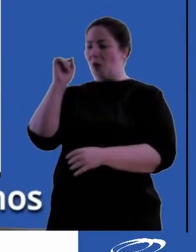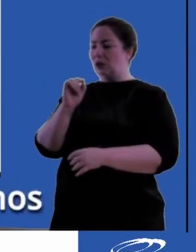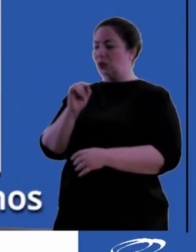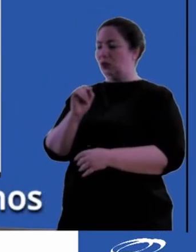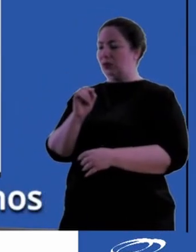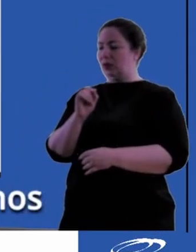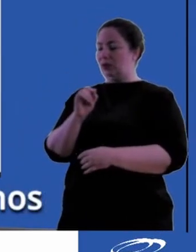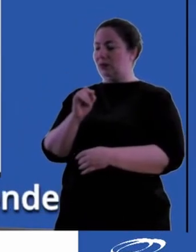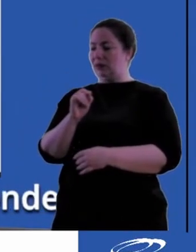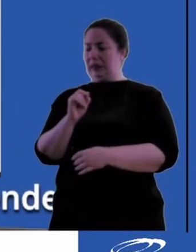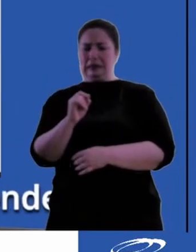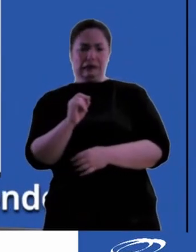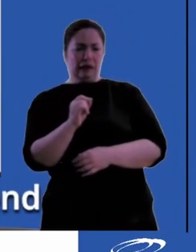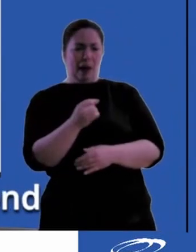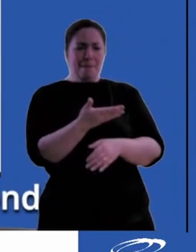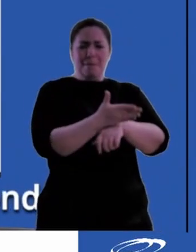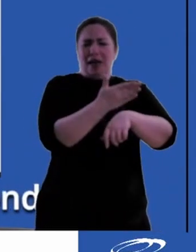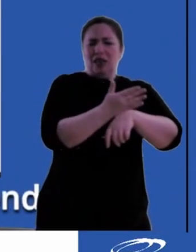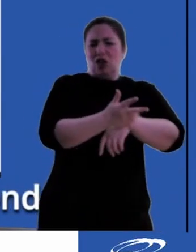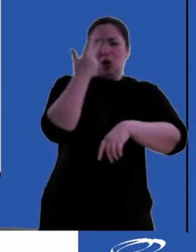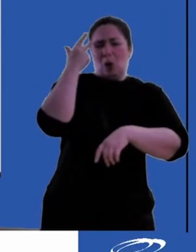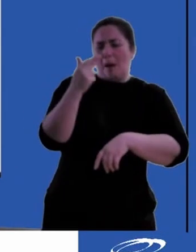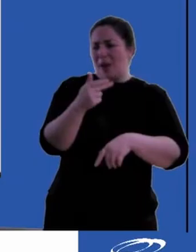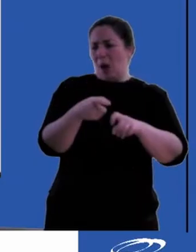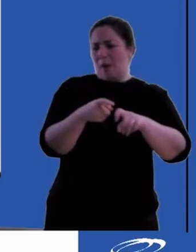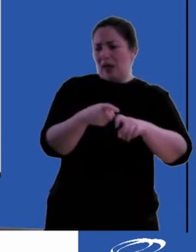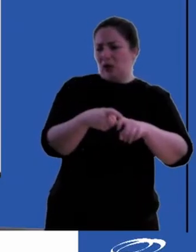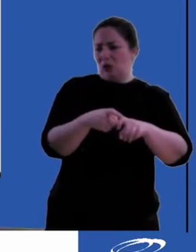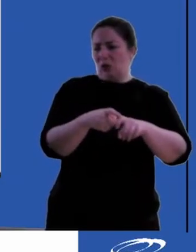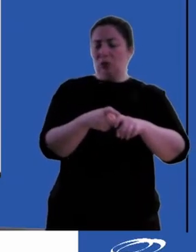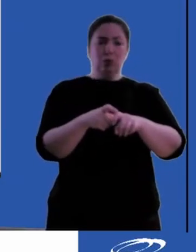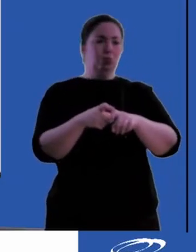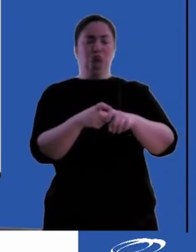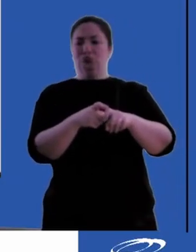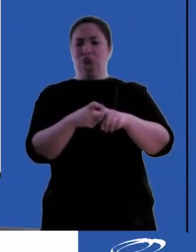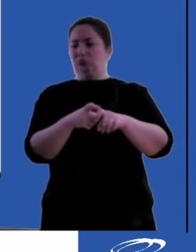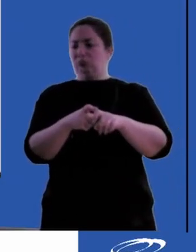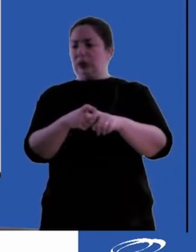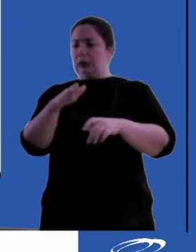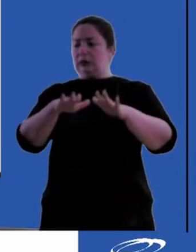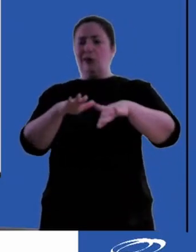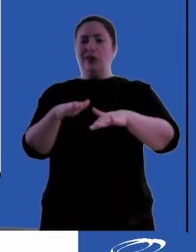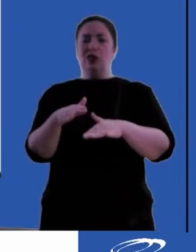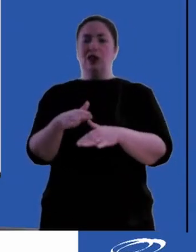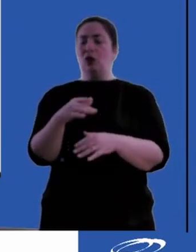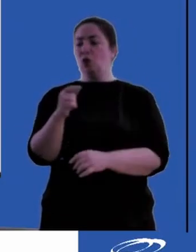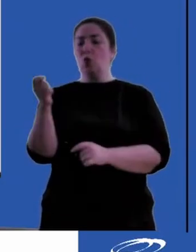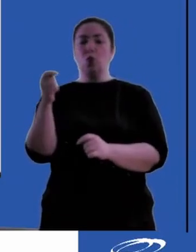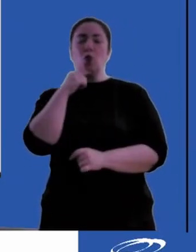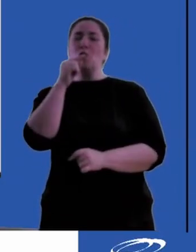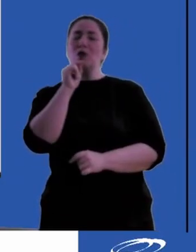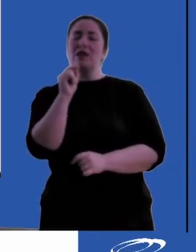clinical practice. We did that as a research study, trying to answer some more basic science questions. But I think